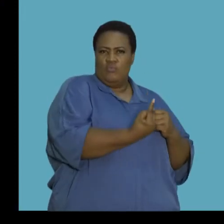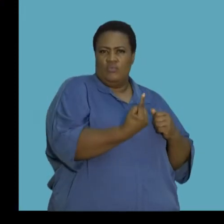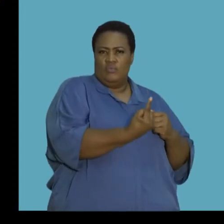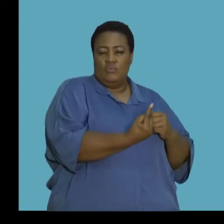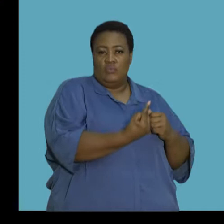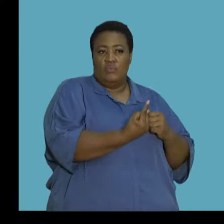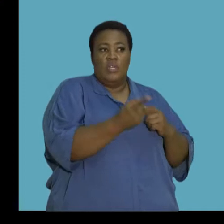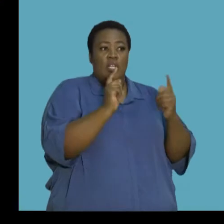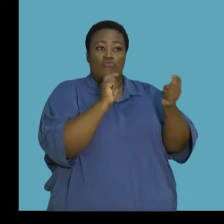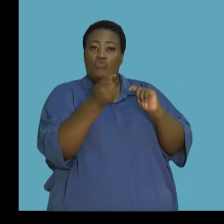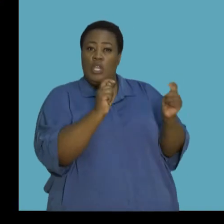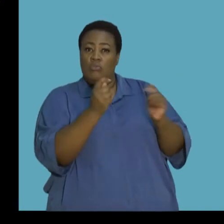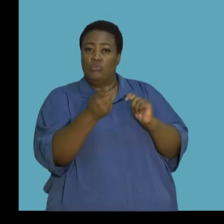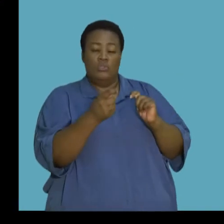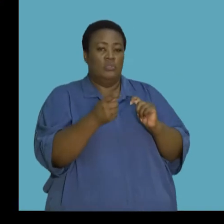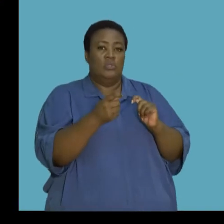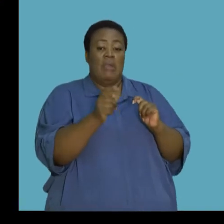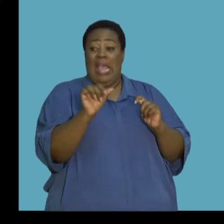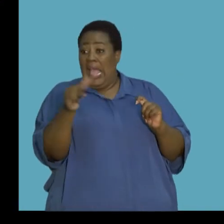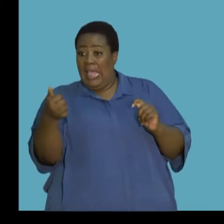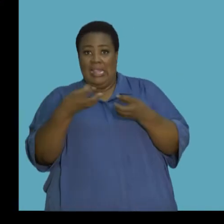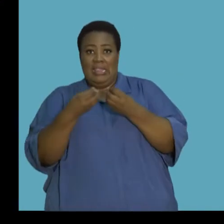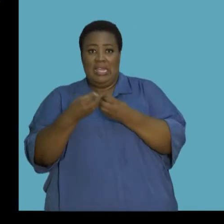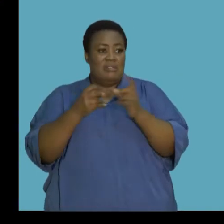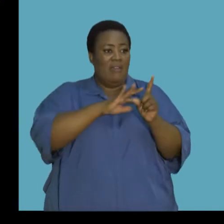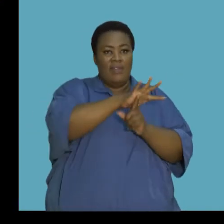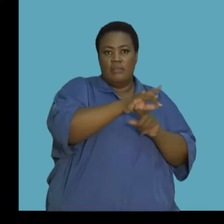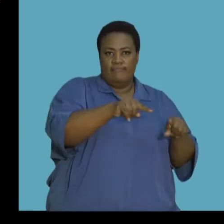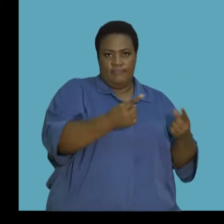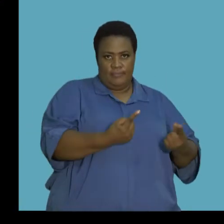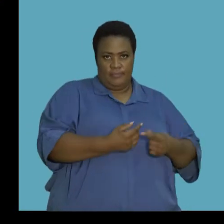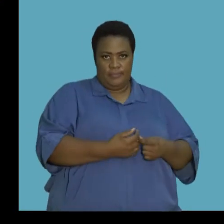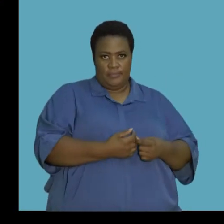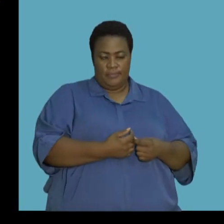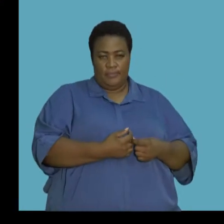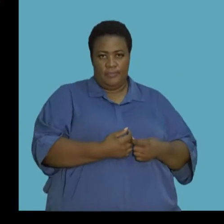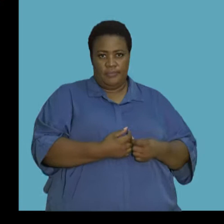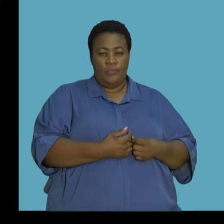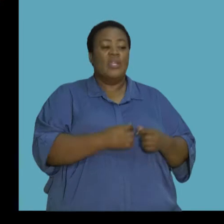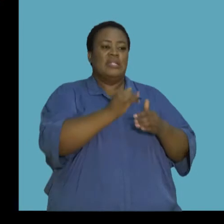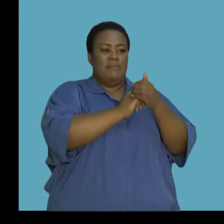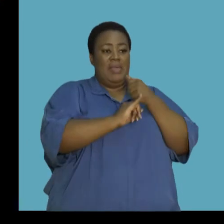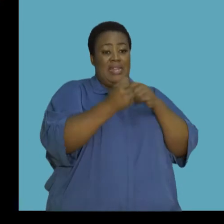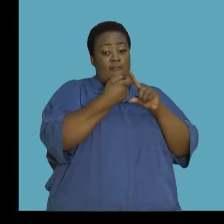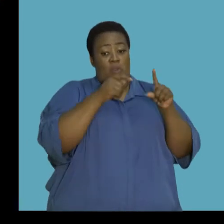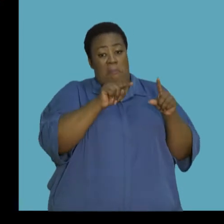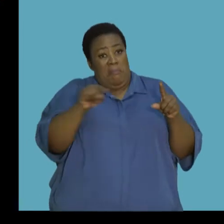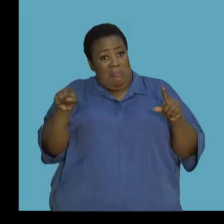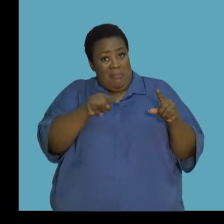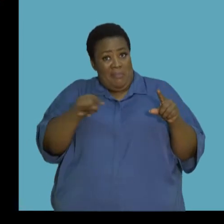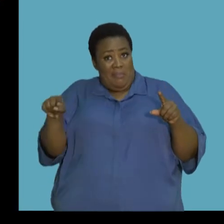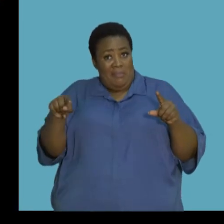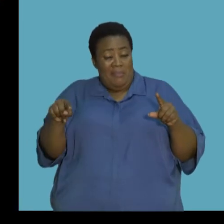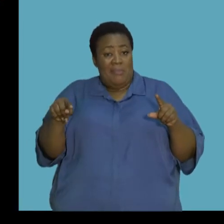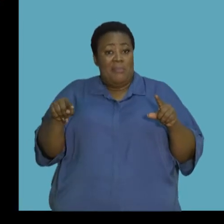it isn't changed by the other variables. So it is independent of the other variables